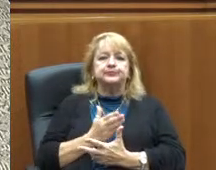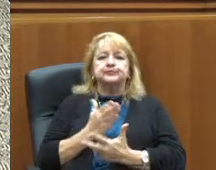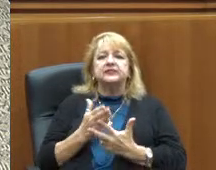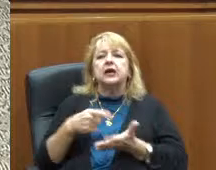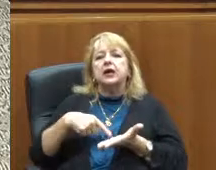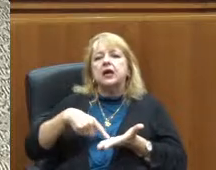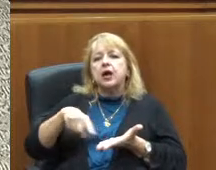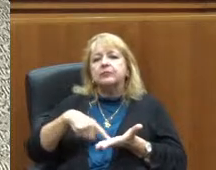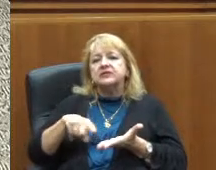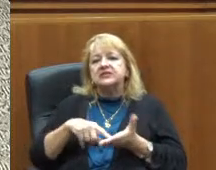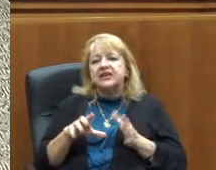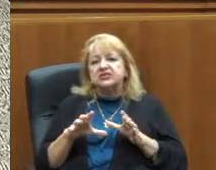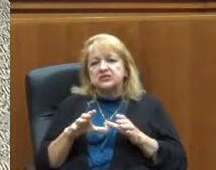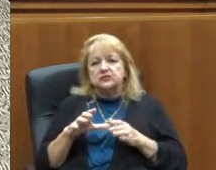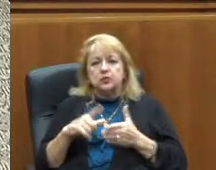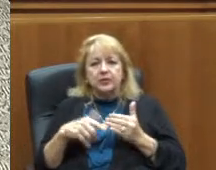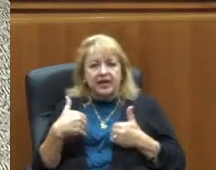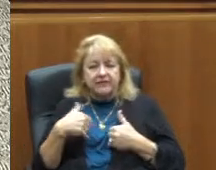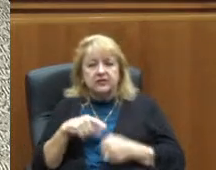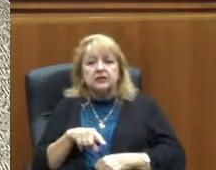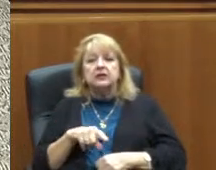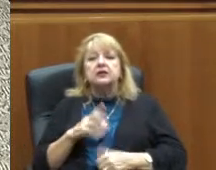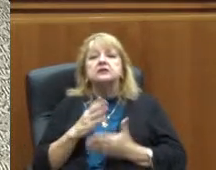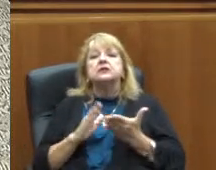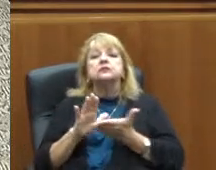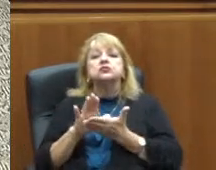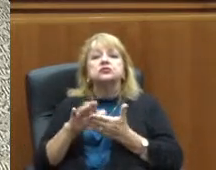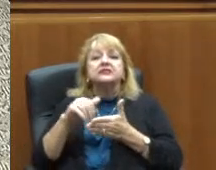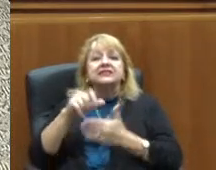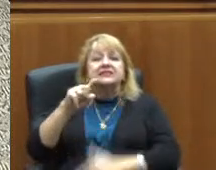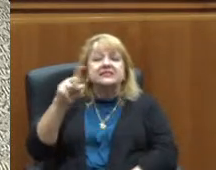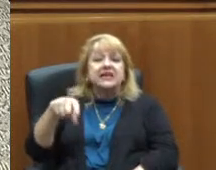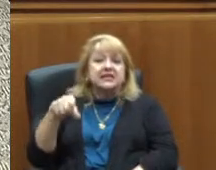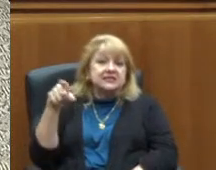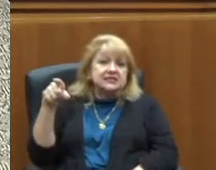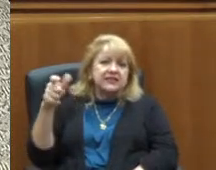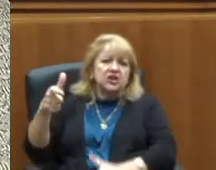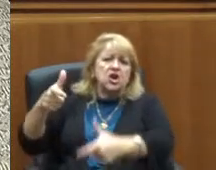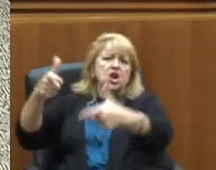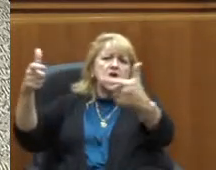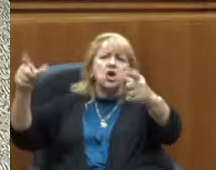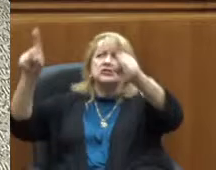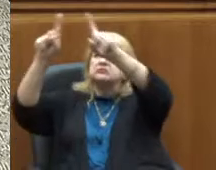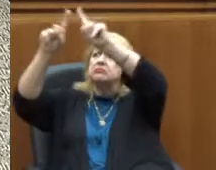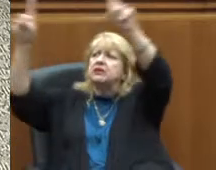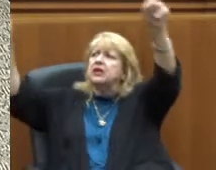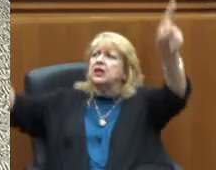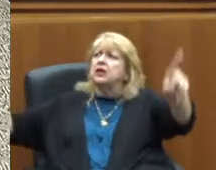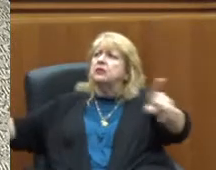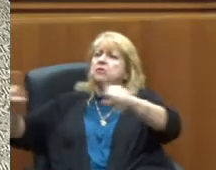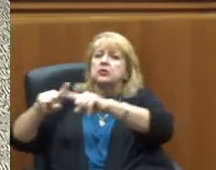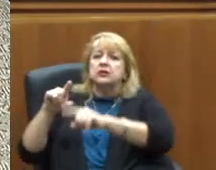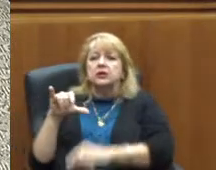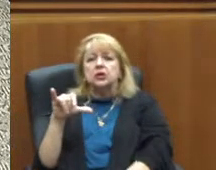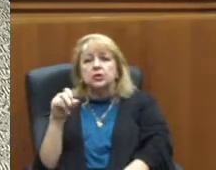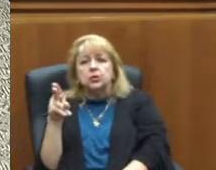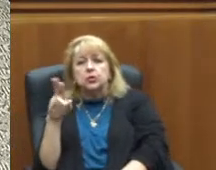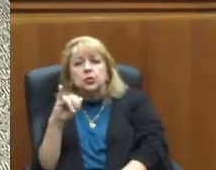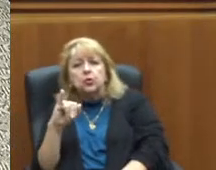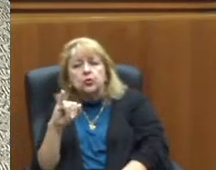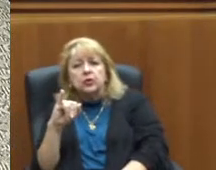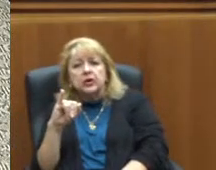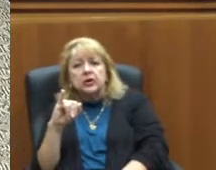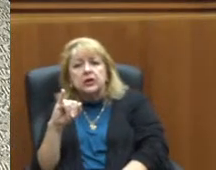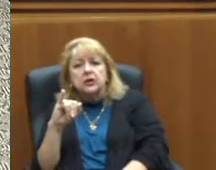package. We have schools in Texas having these large billboards on your drive in Jewel,